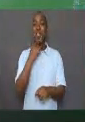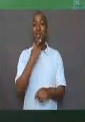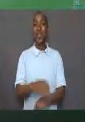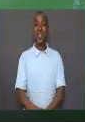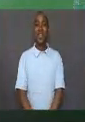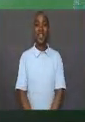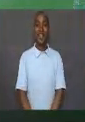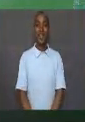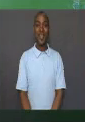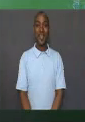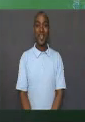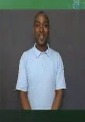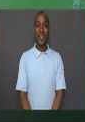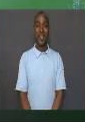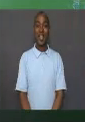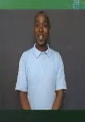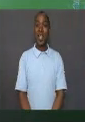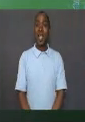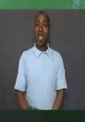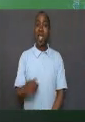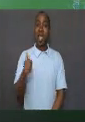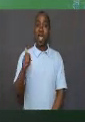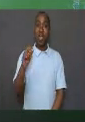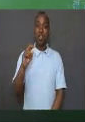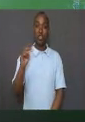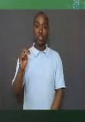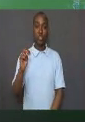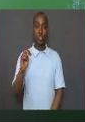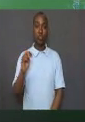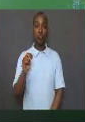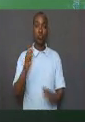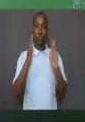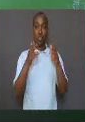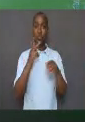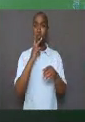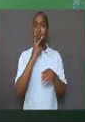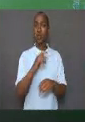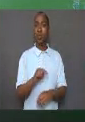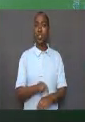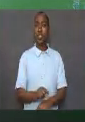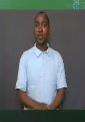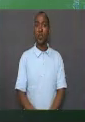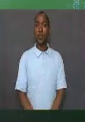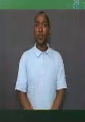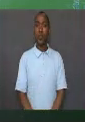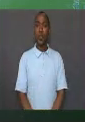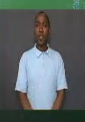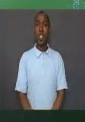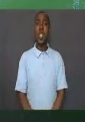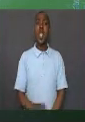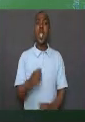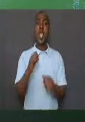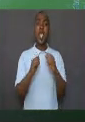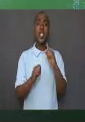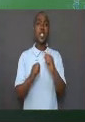If you direct your attention to the chart on the screen, you can see which types